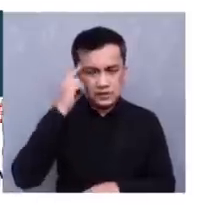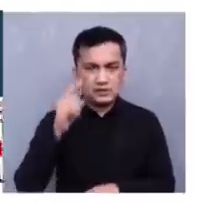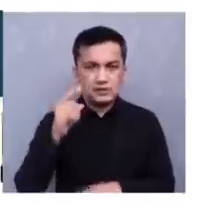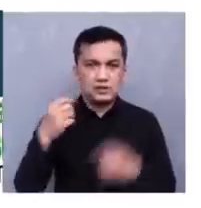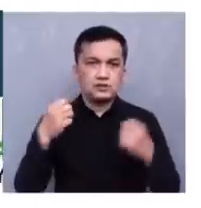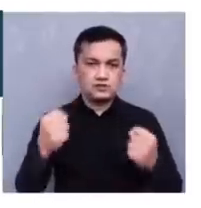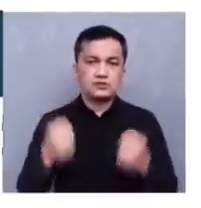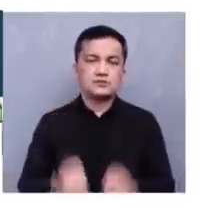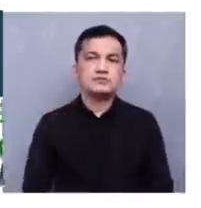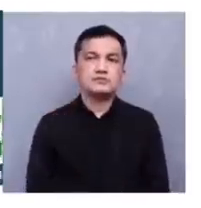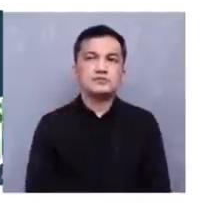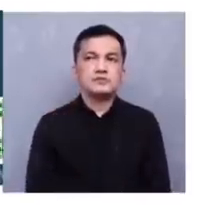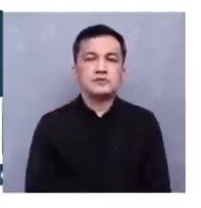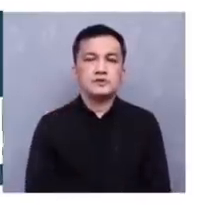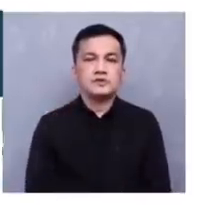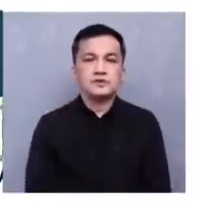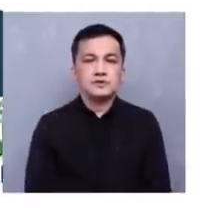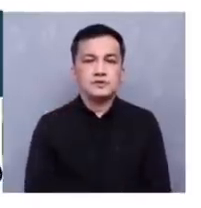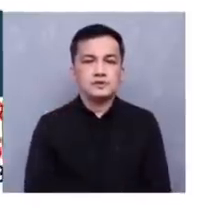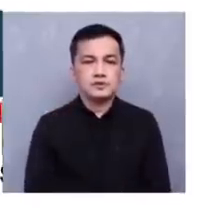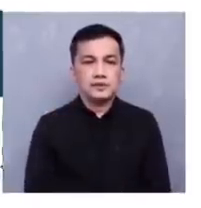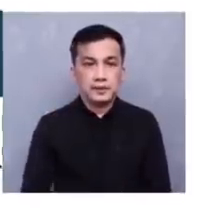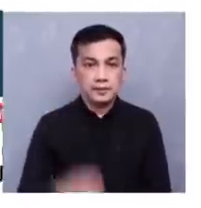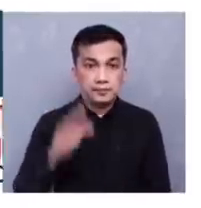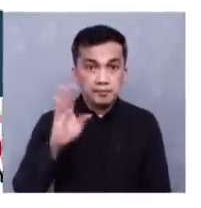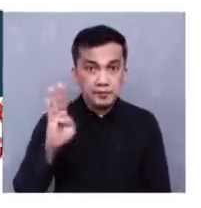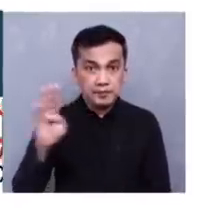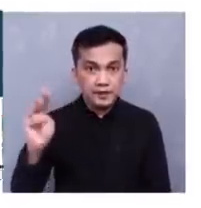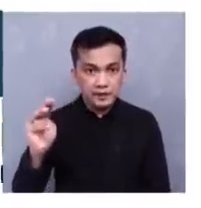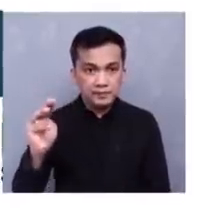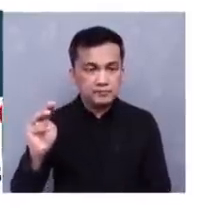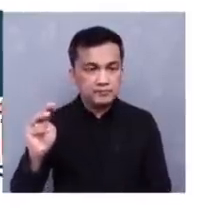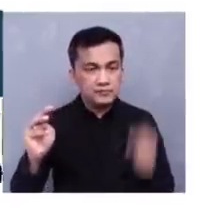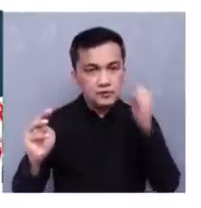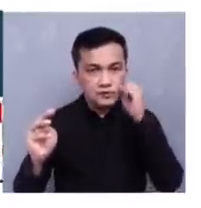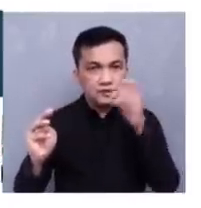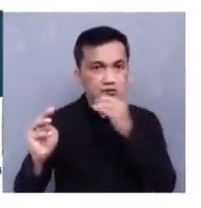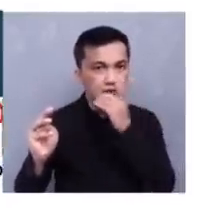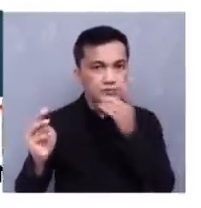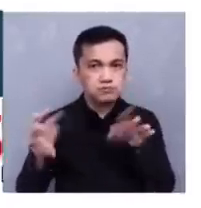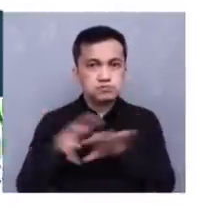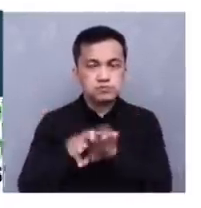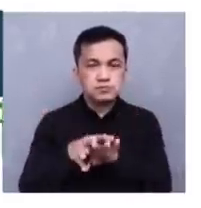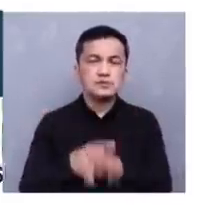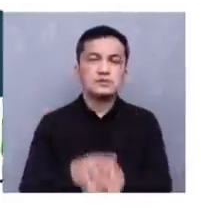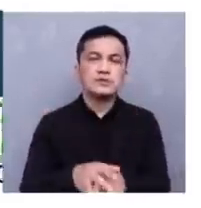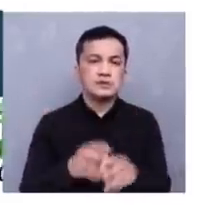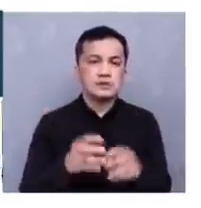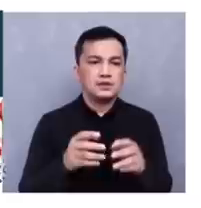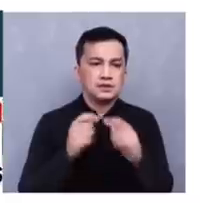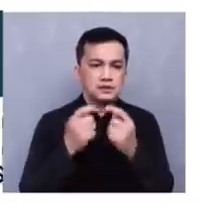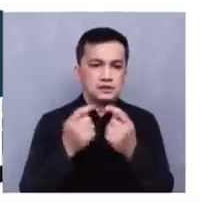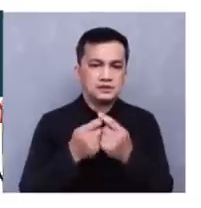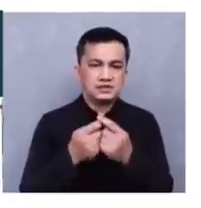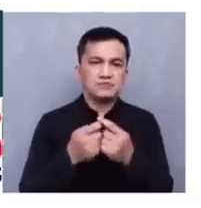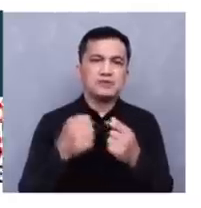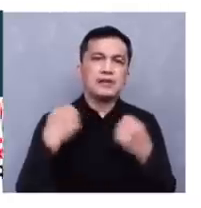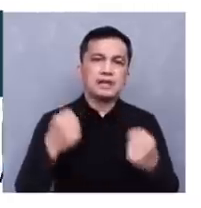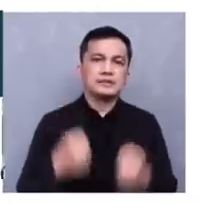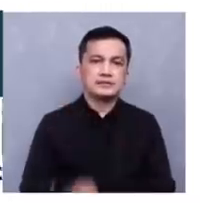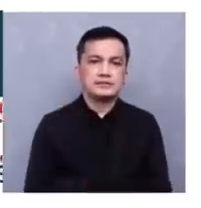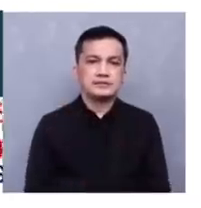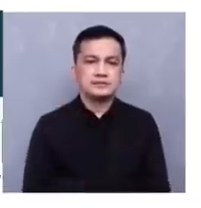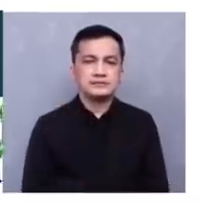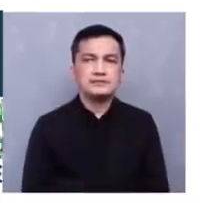No, joining BBM and Sara is, I think, is the team to beat at this stage. No?